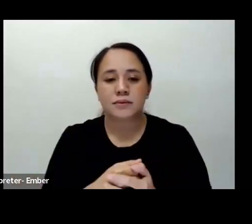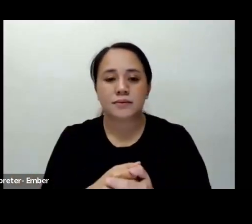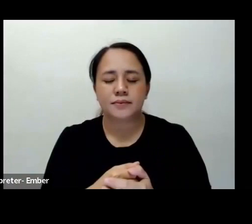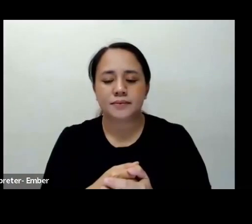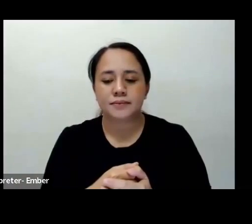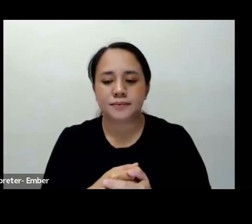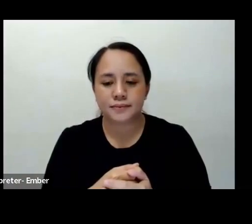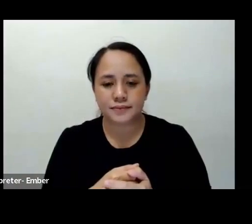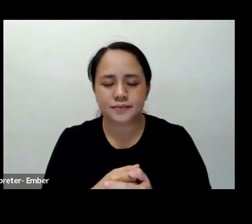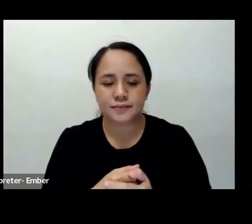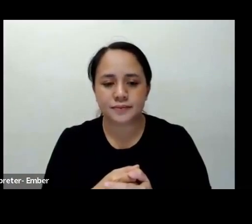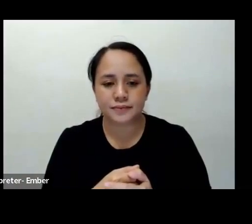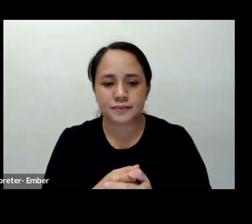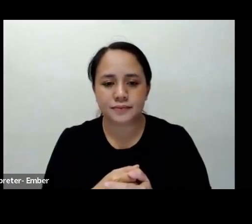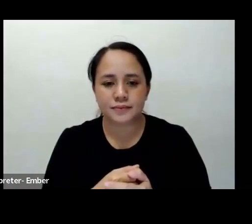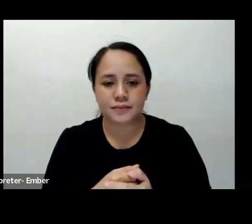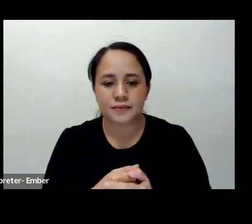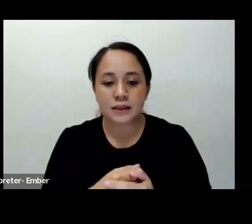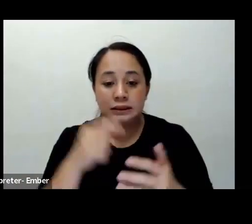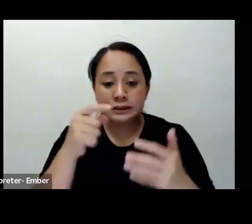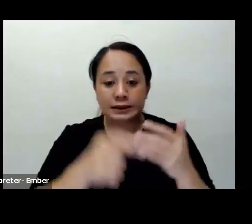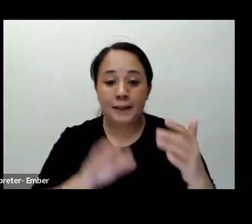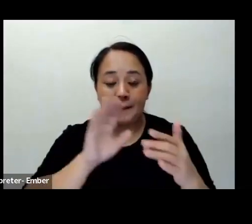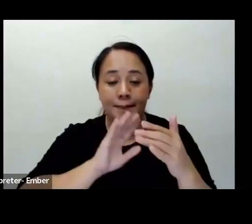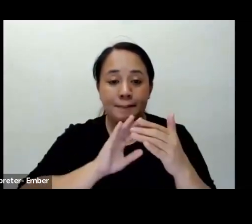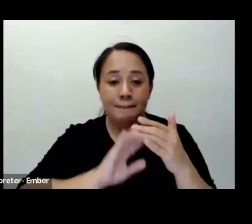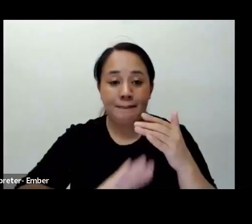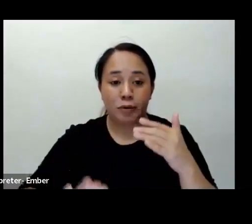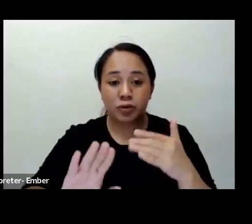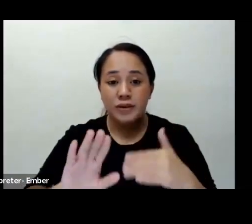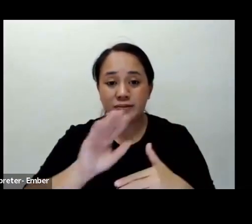of these birth rates,